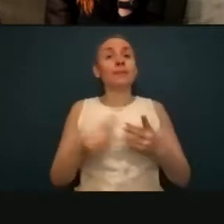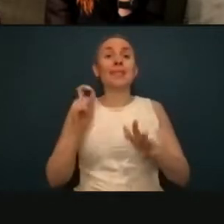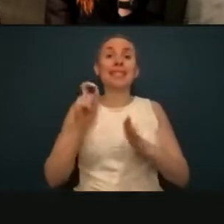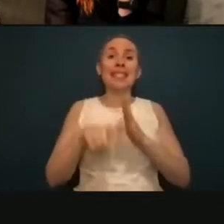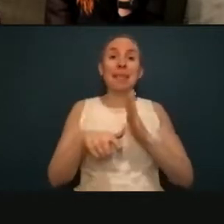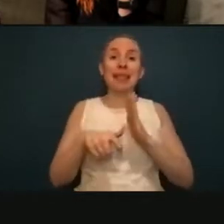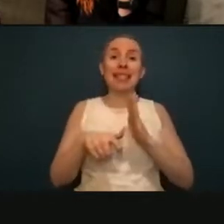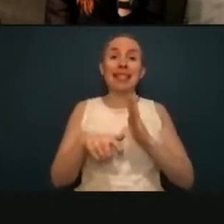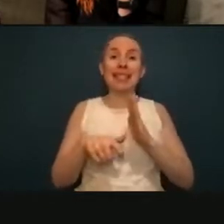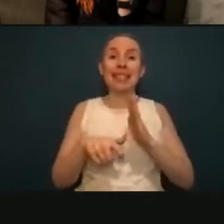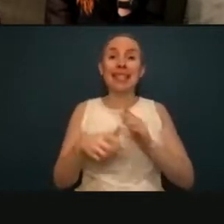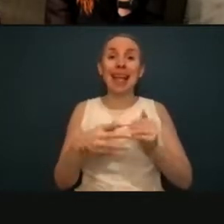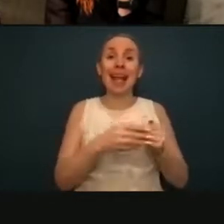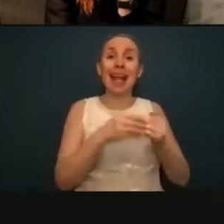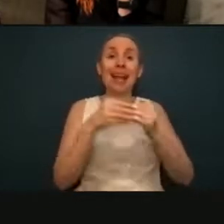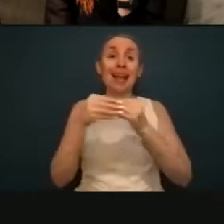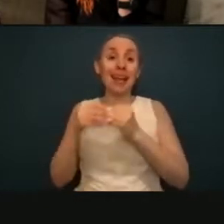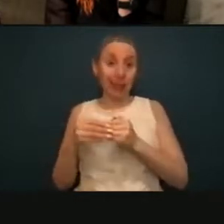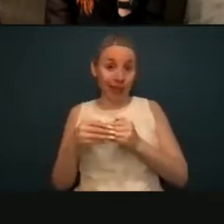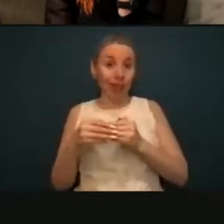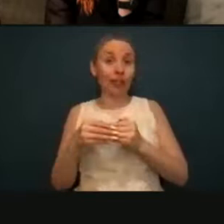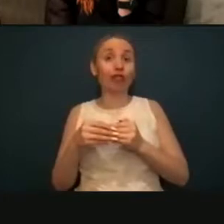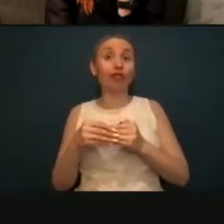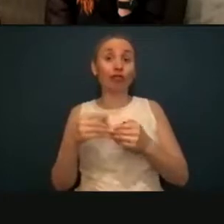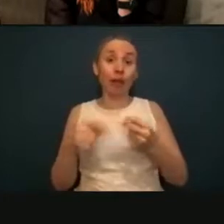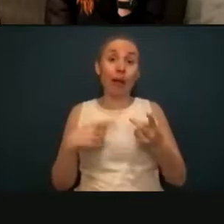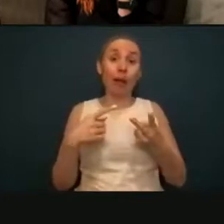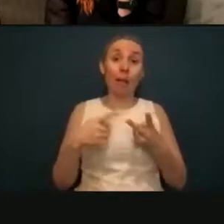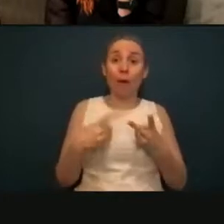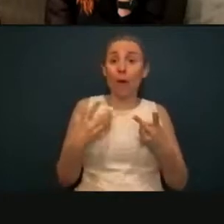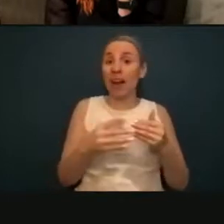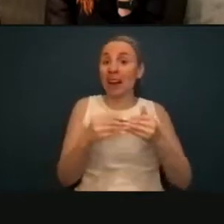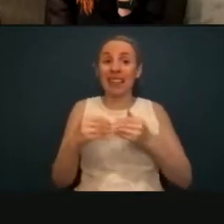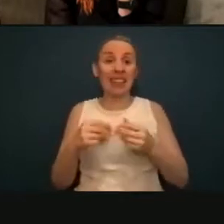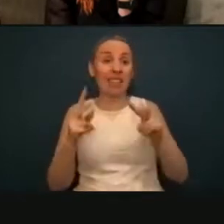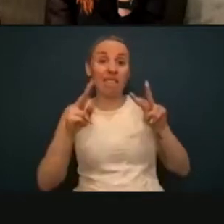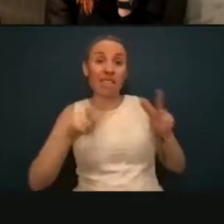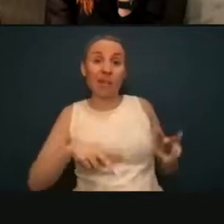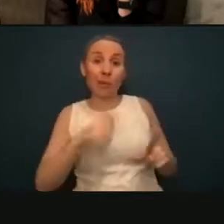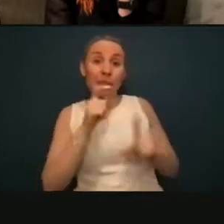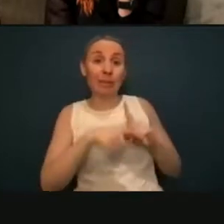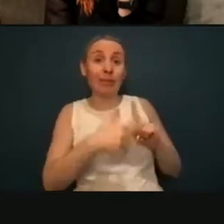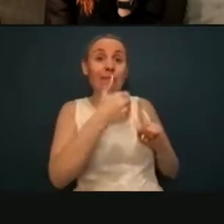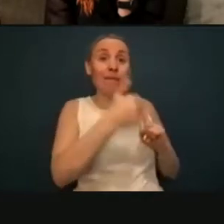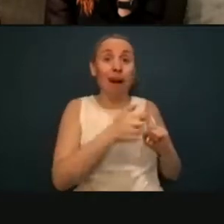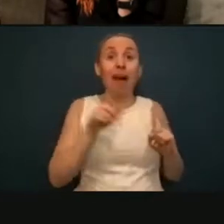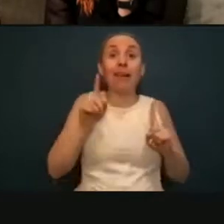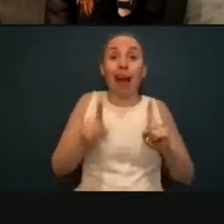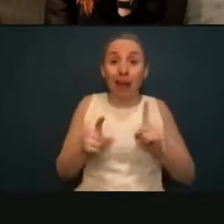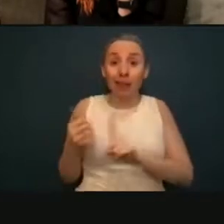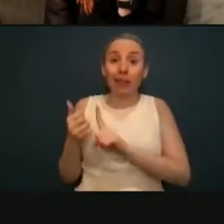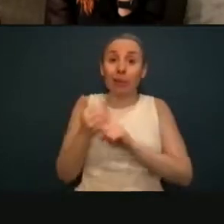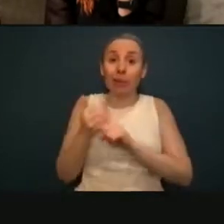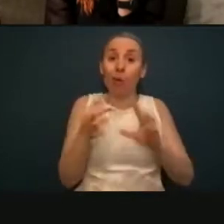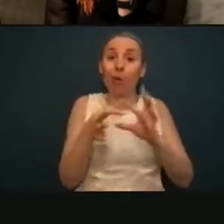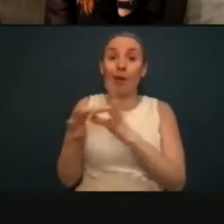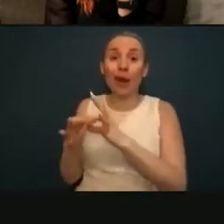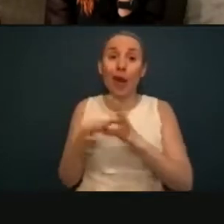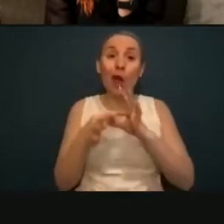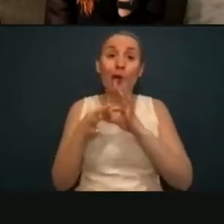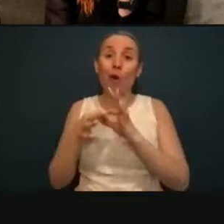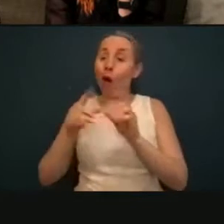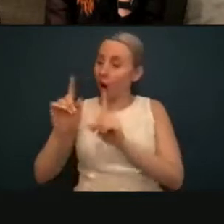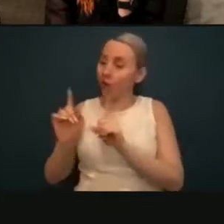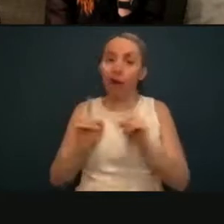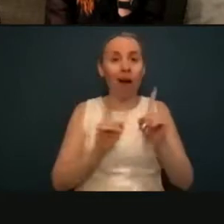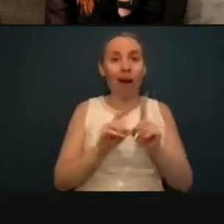a leader with a visible disability, there also needs to be a support network behind them that really understand the changes that need to be